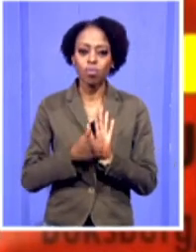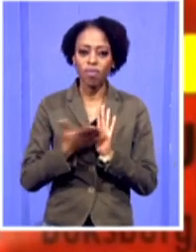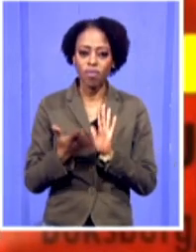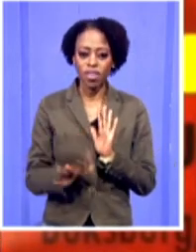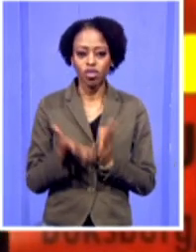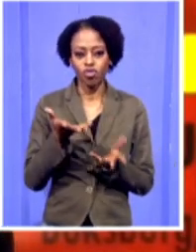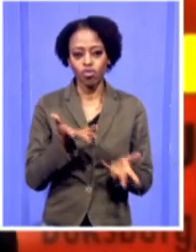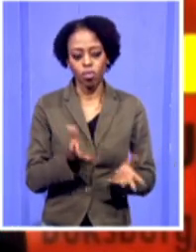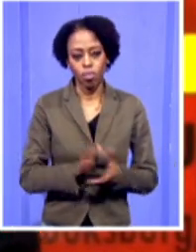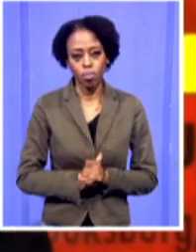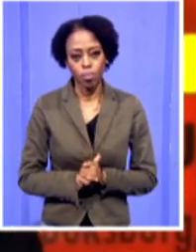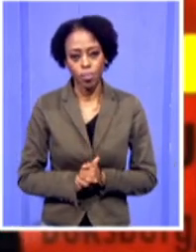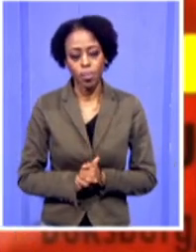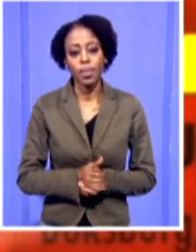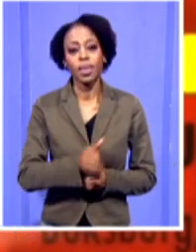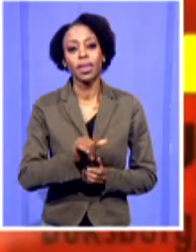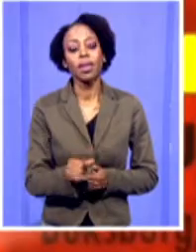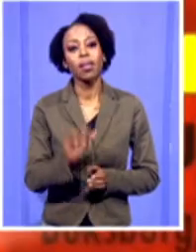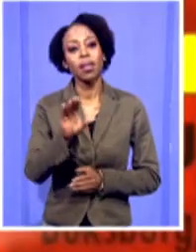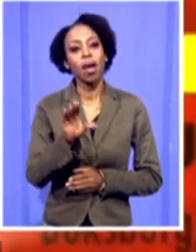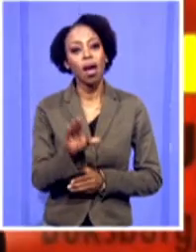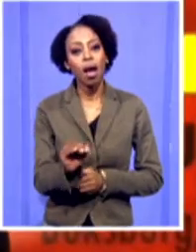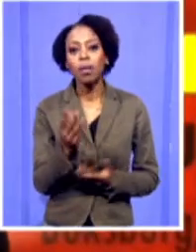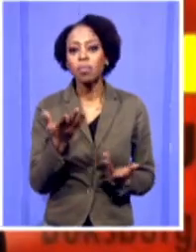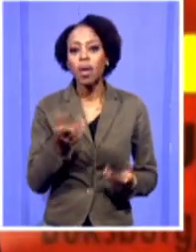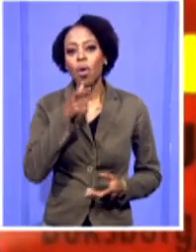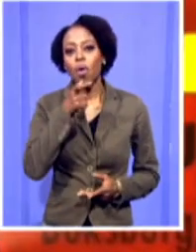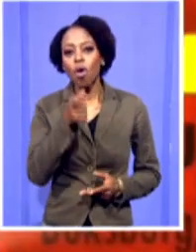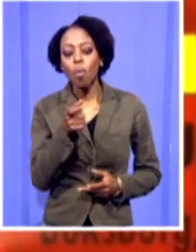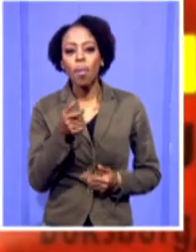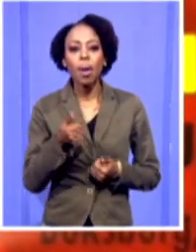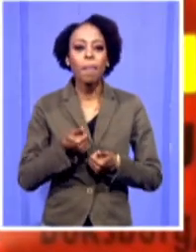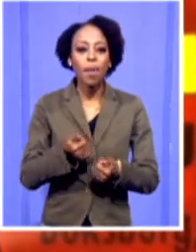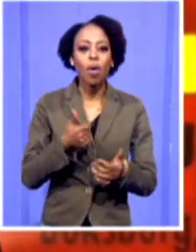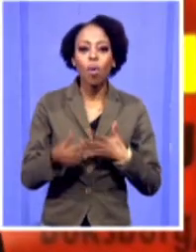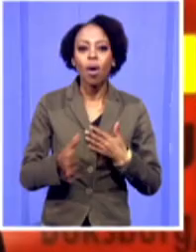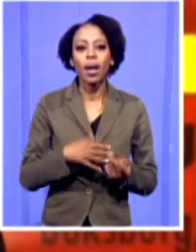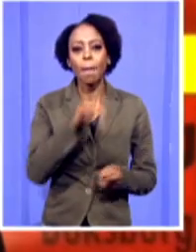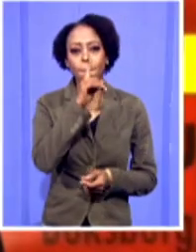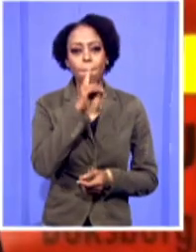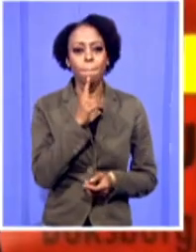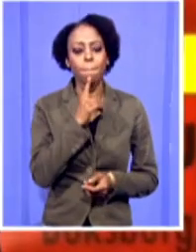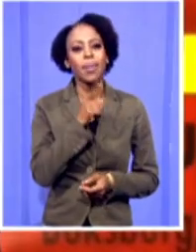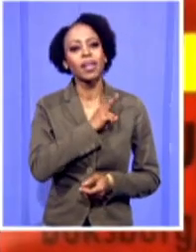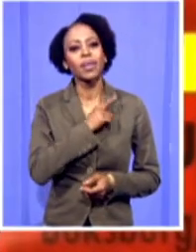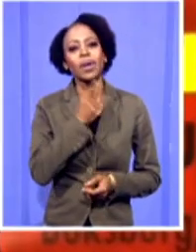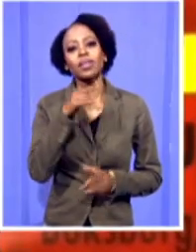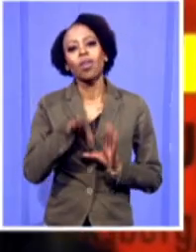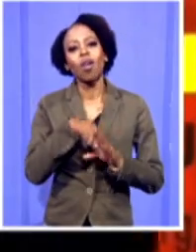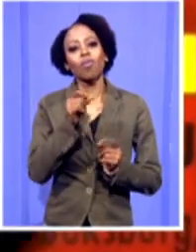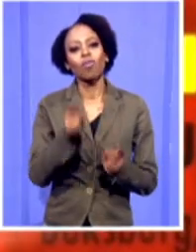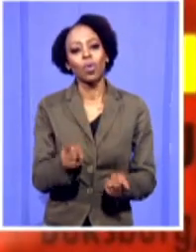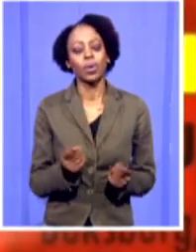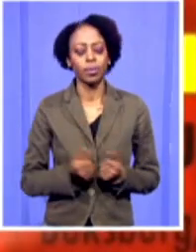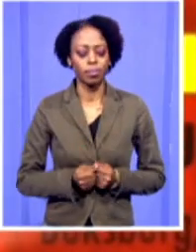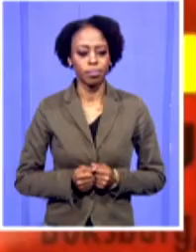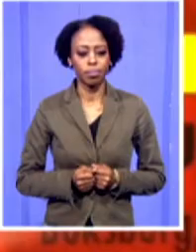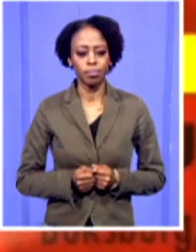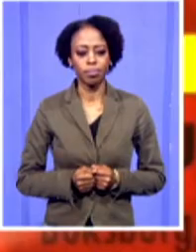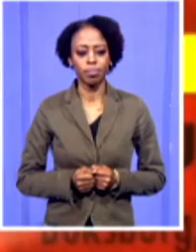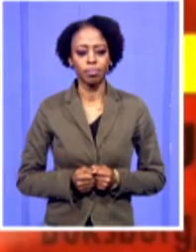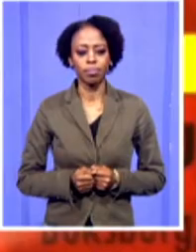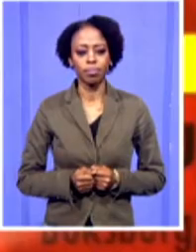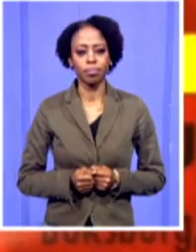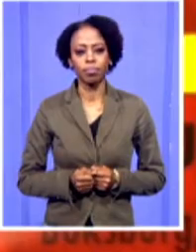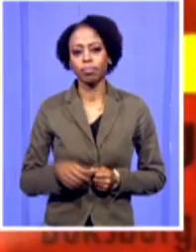that. And I even asked if there are any objections. There was none. That's why I'm saying you're out of order, comrade. Let's hear, there was